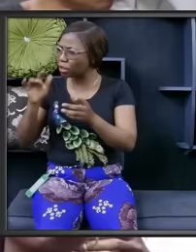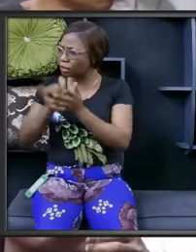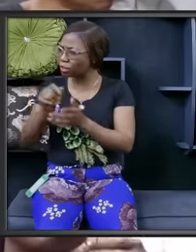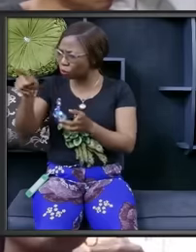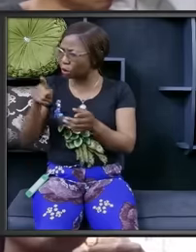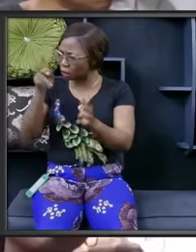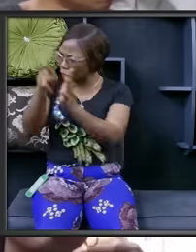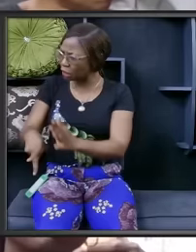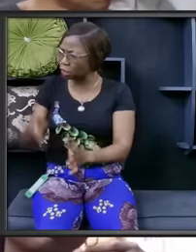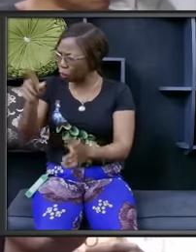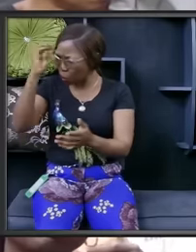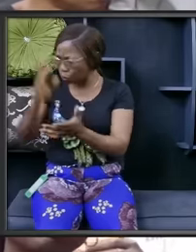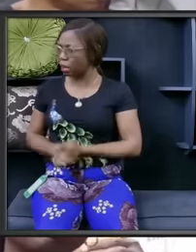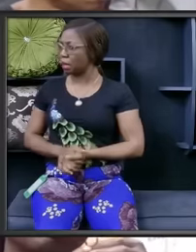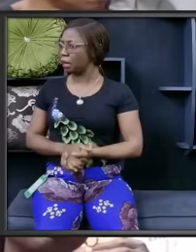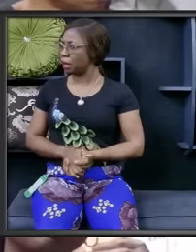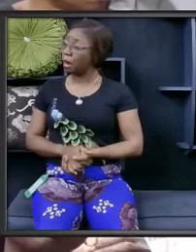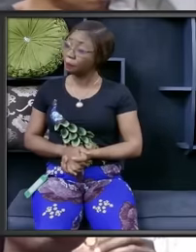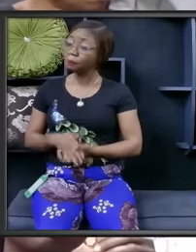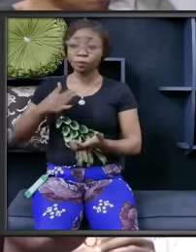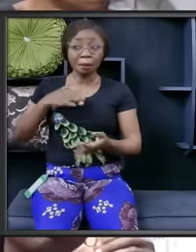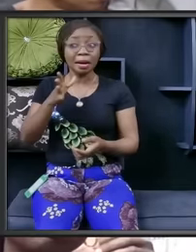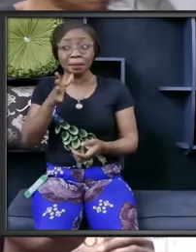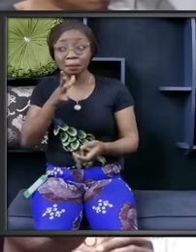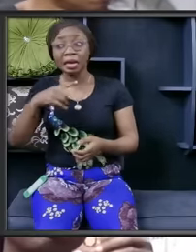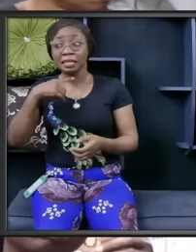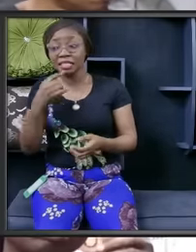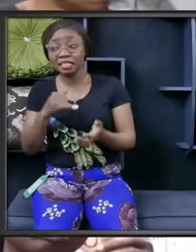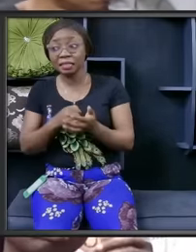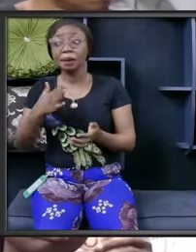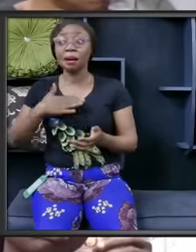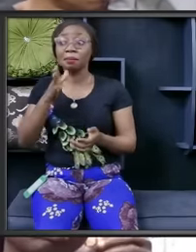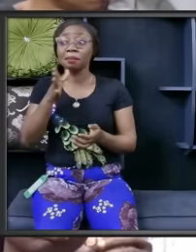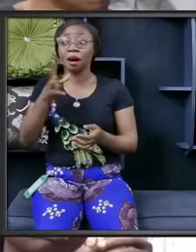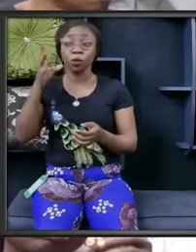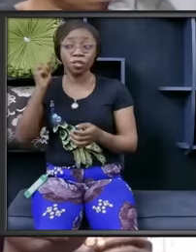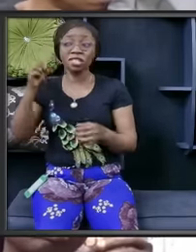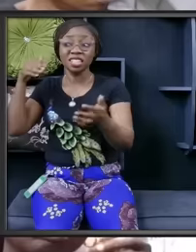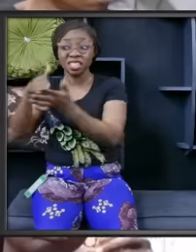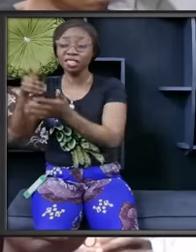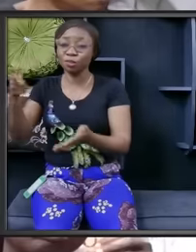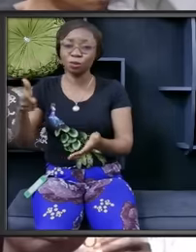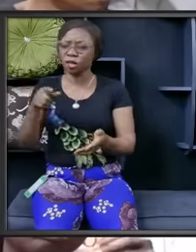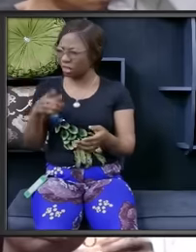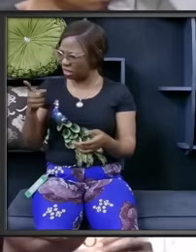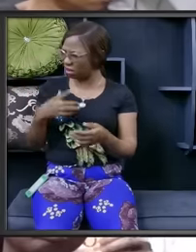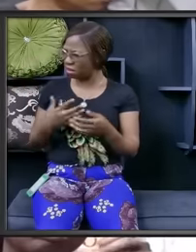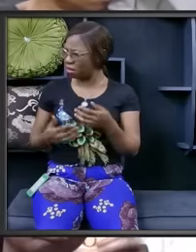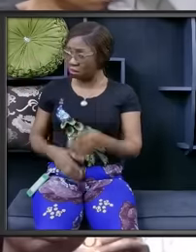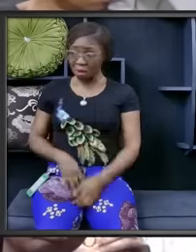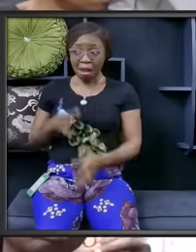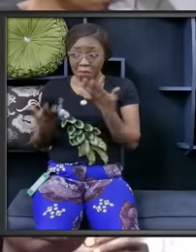your husband. My mother talk and my mother was against you. This thing. It be like saying not